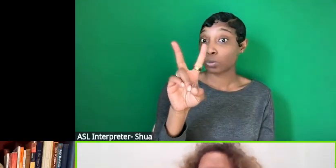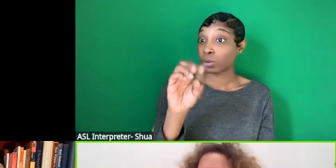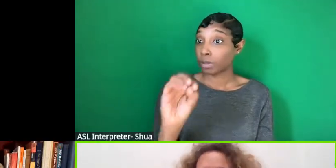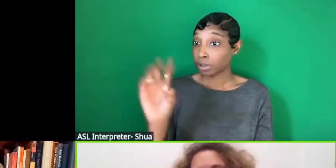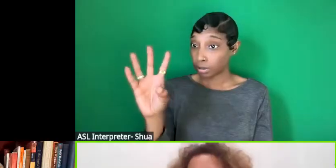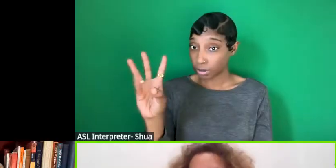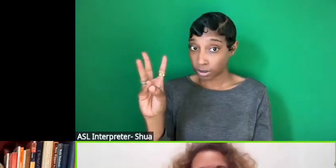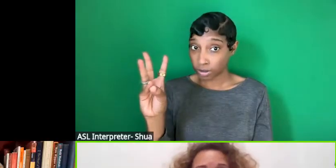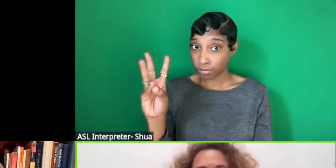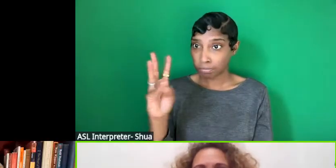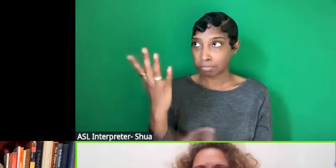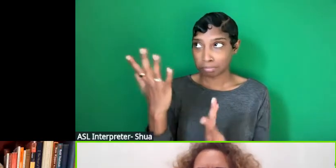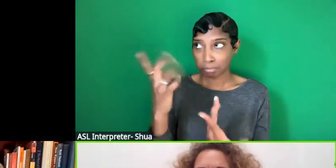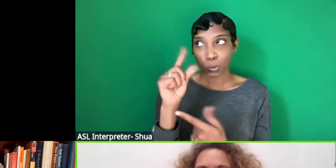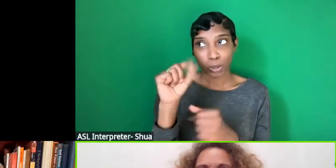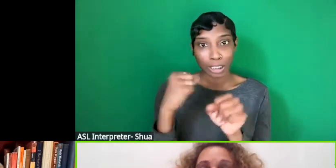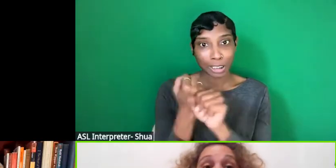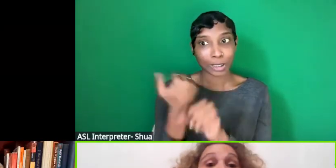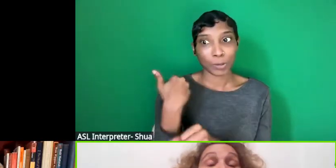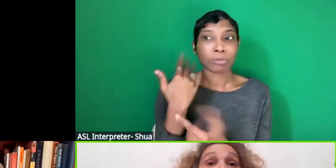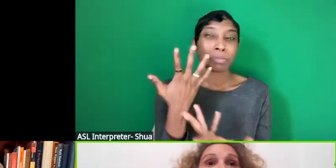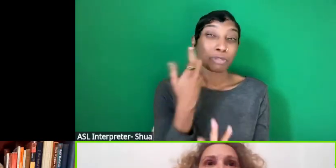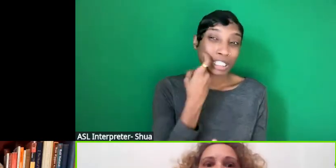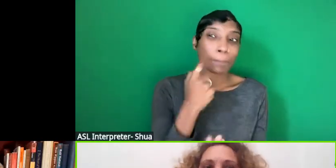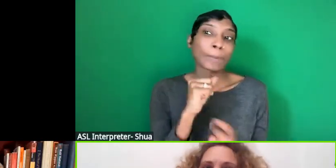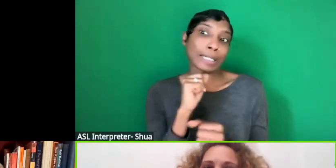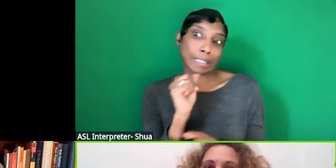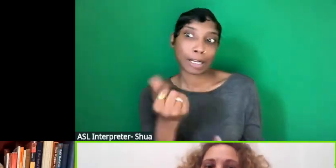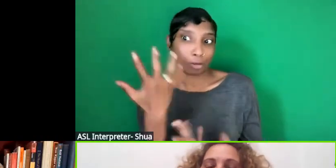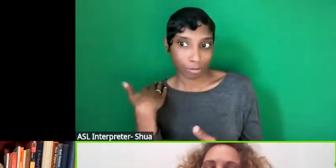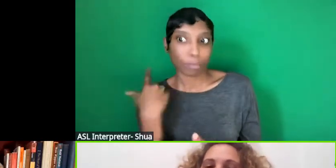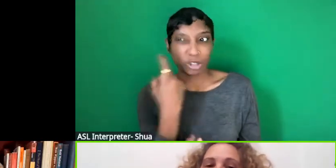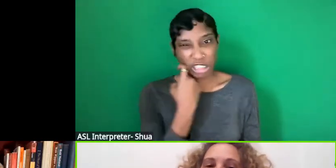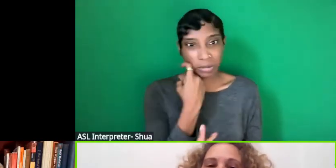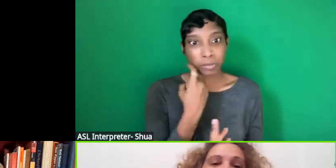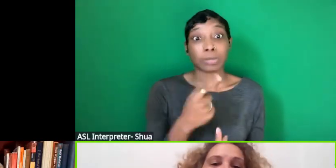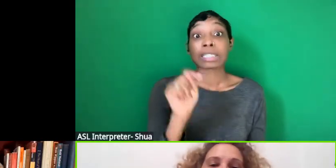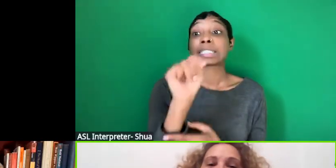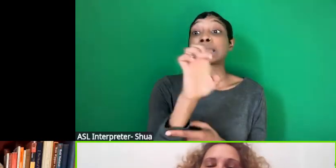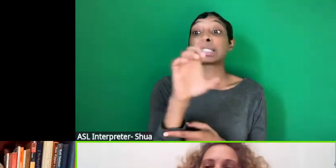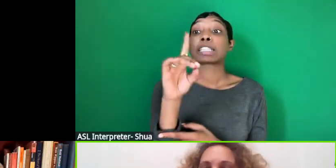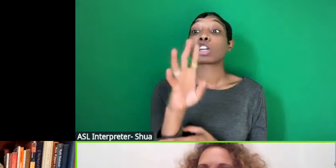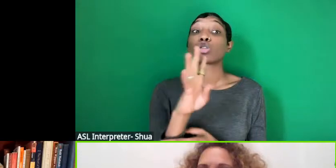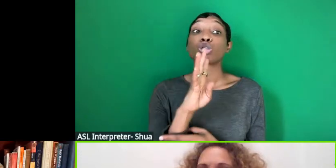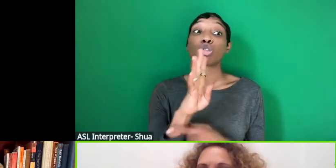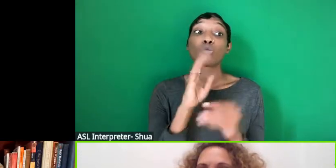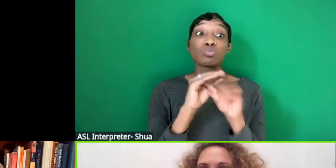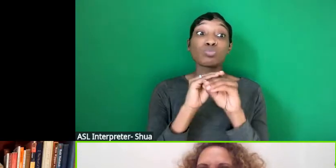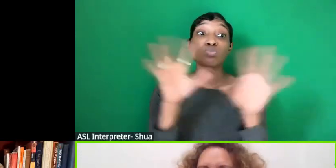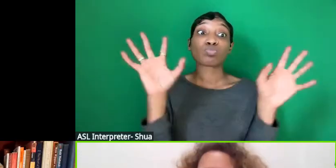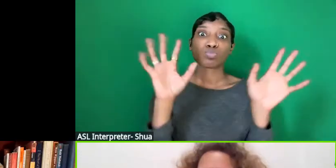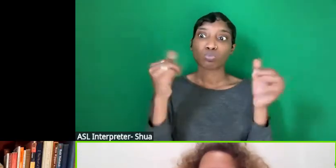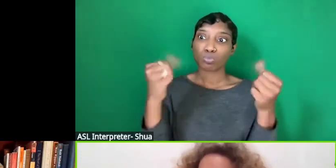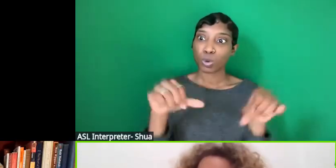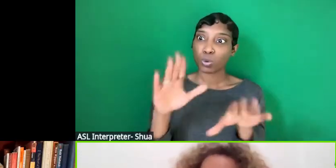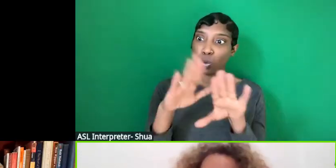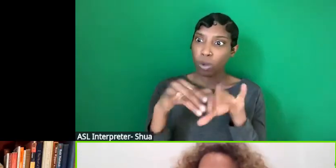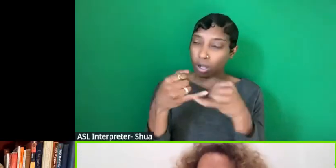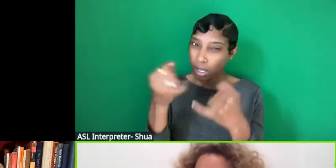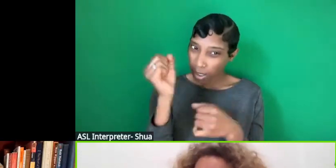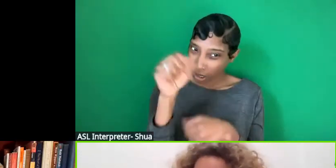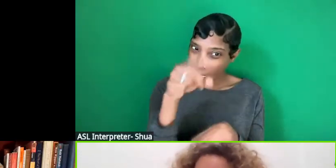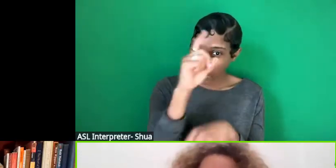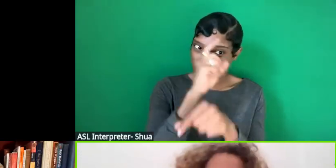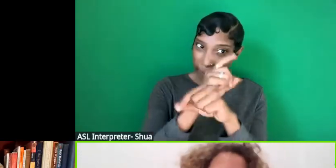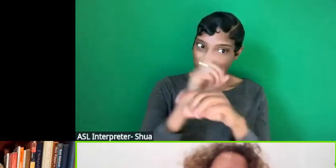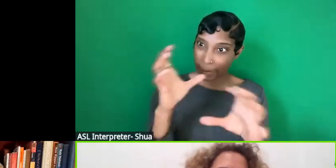2006, so 20 years ago, so not that recent. It's still kind of recent. TED Talks were posted online for the first time. Can you imagine a world